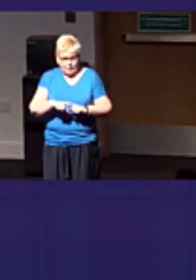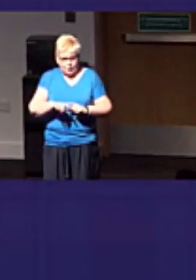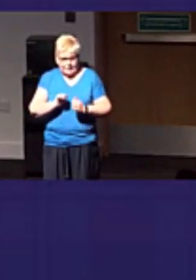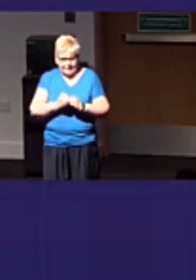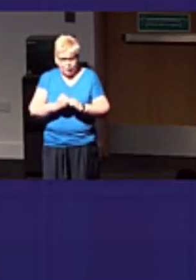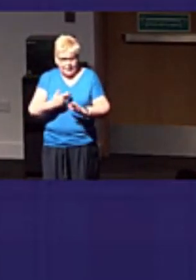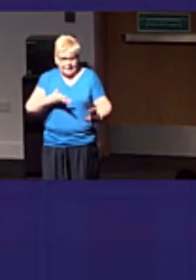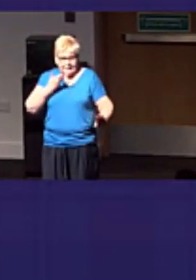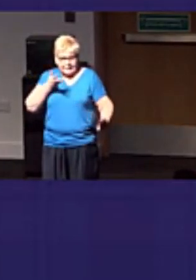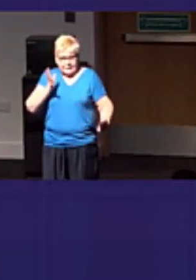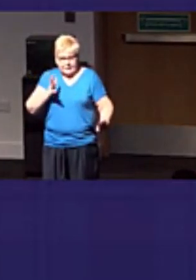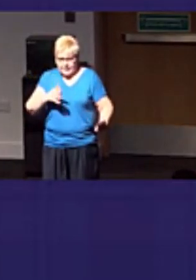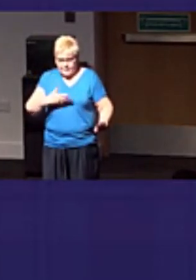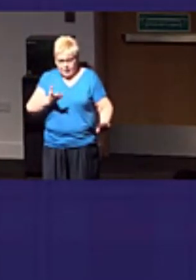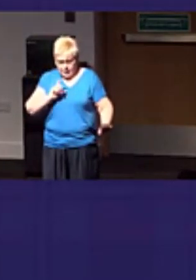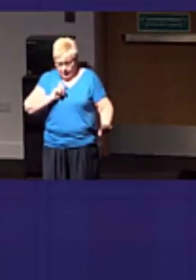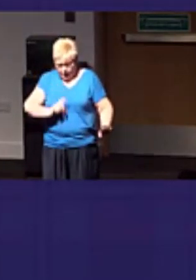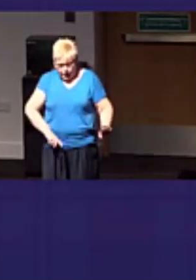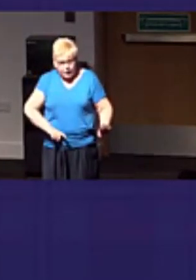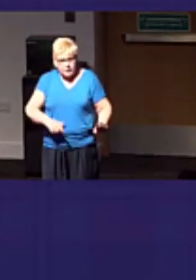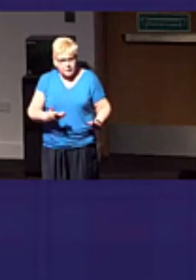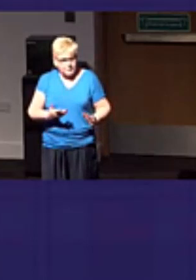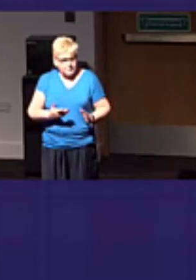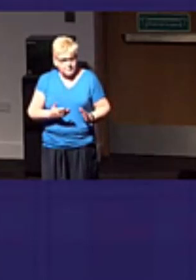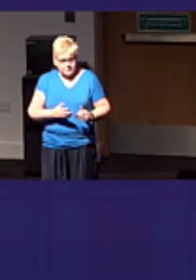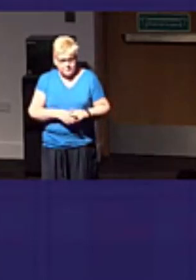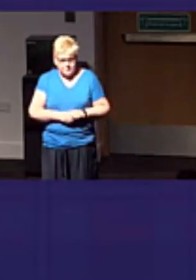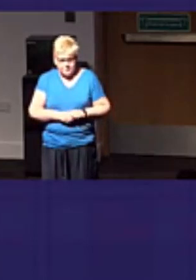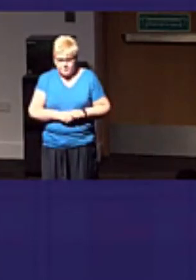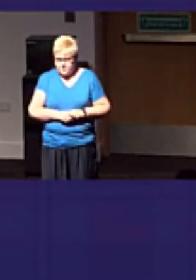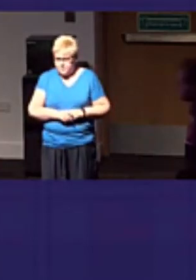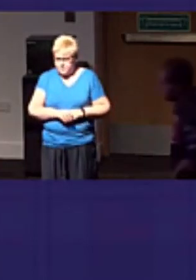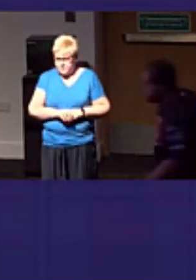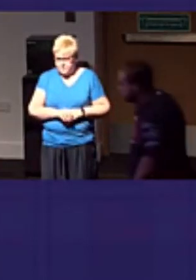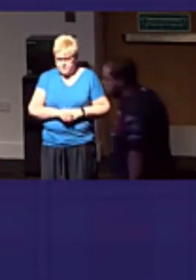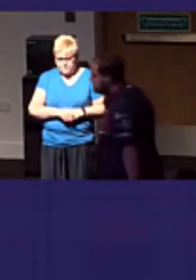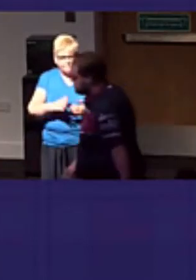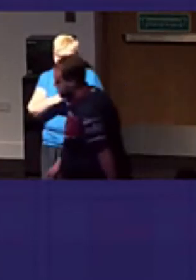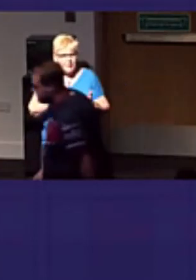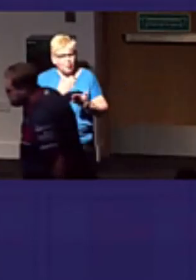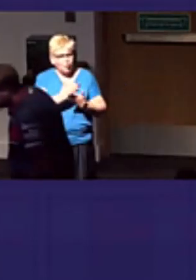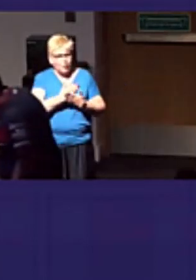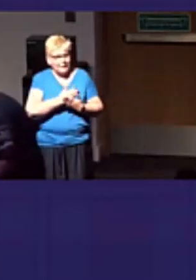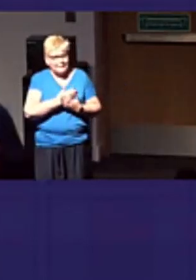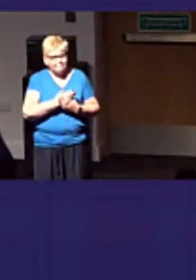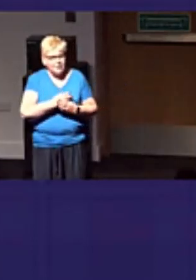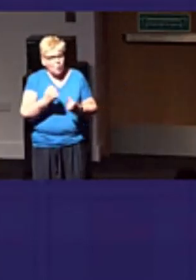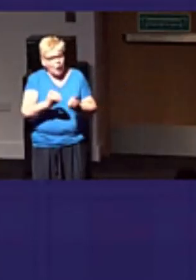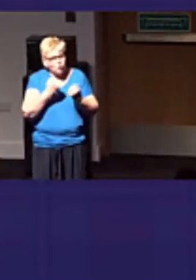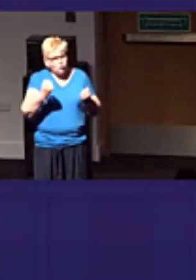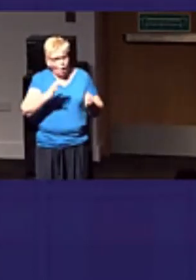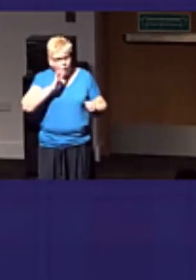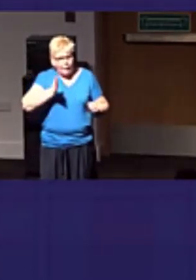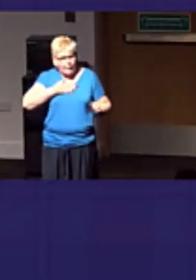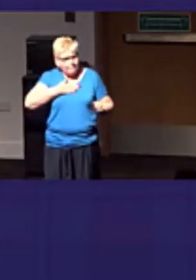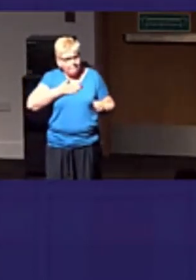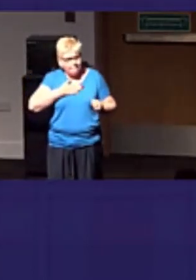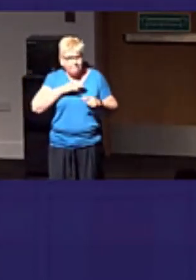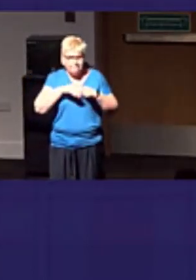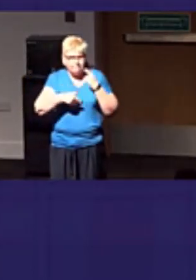ago. And I realized that there's such a strong stigma around mental health all around the